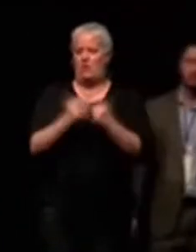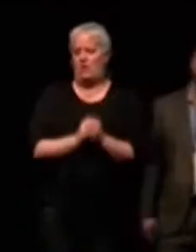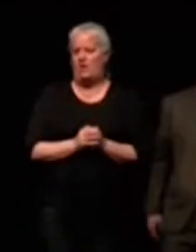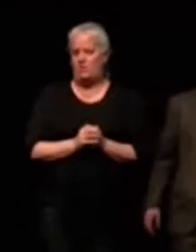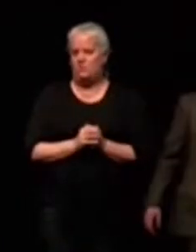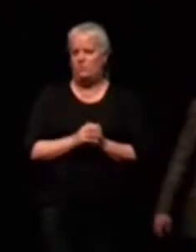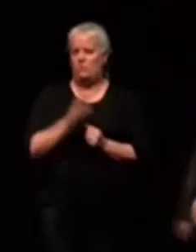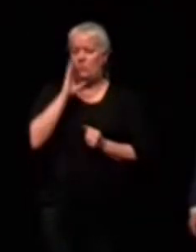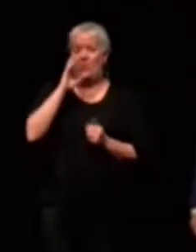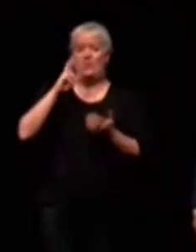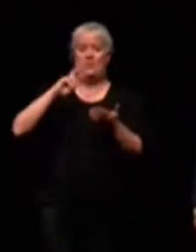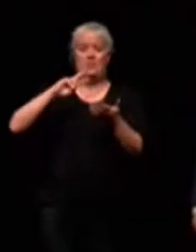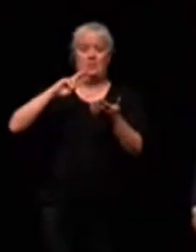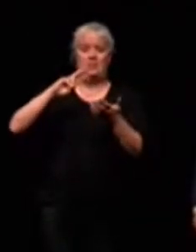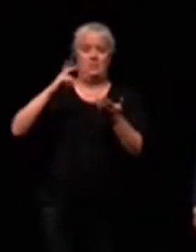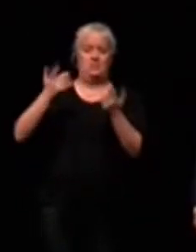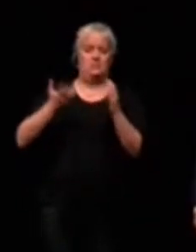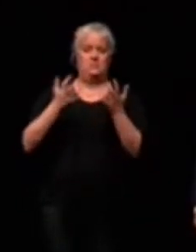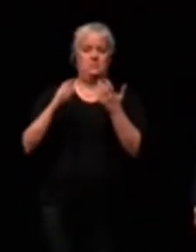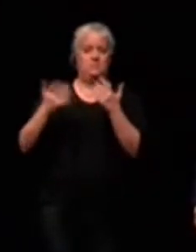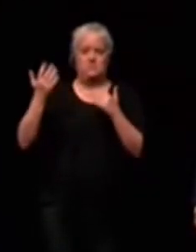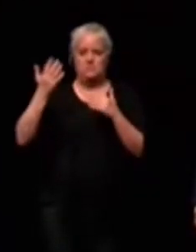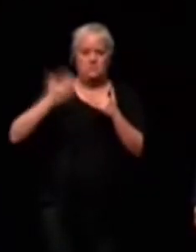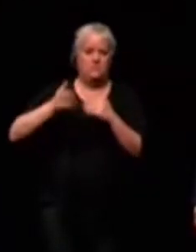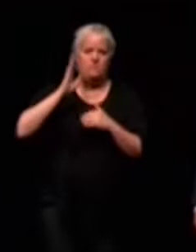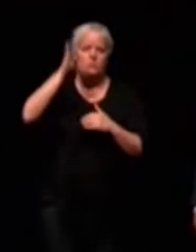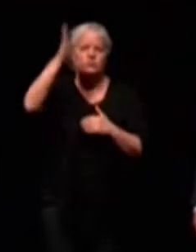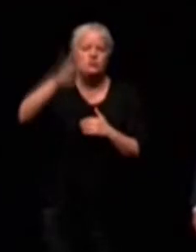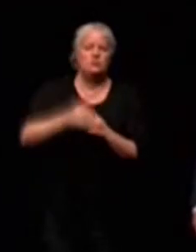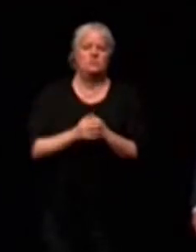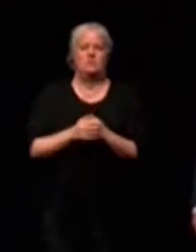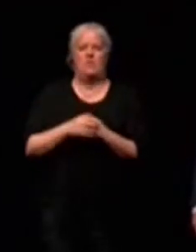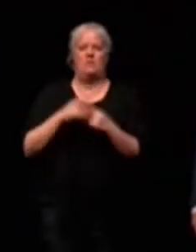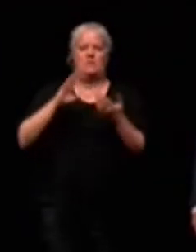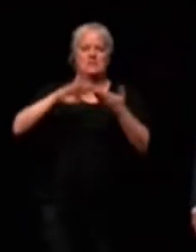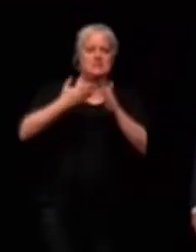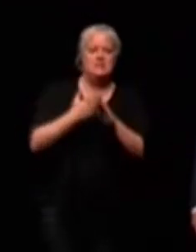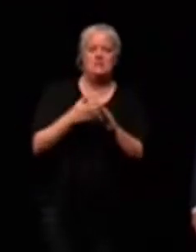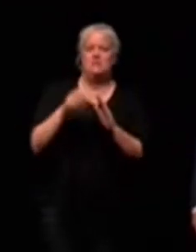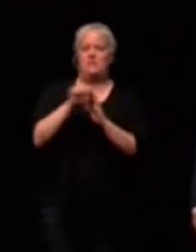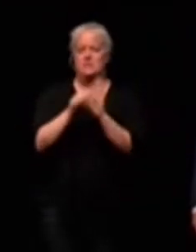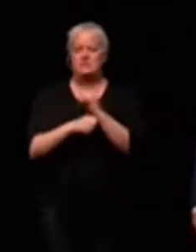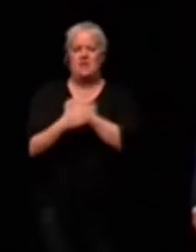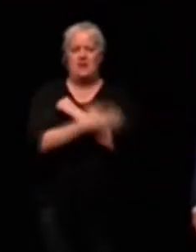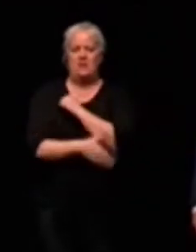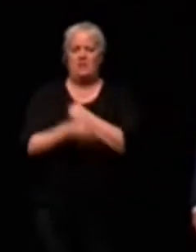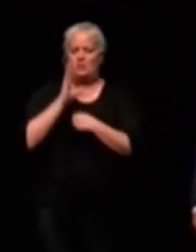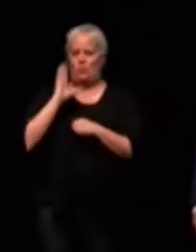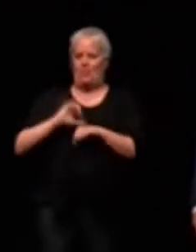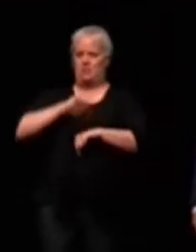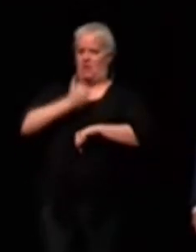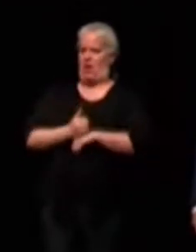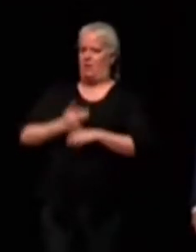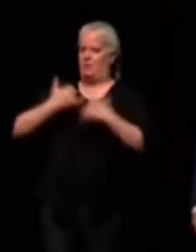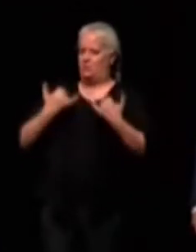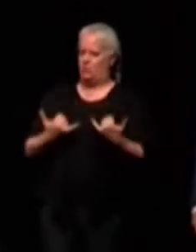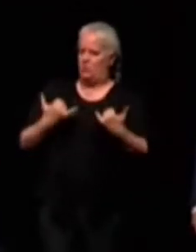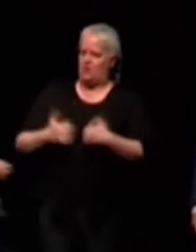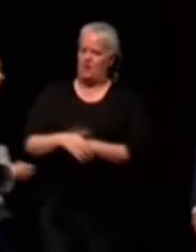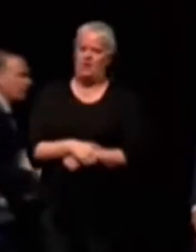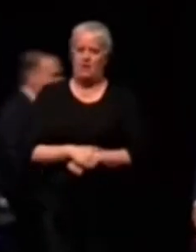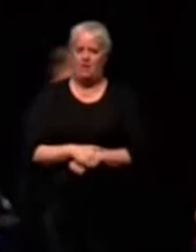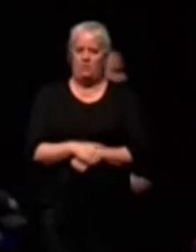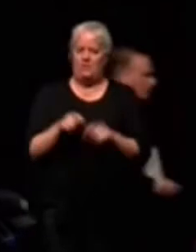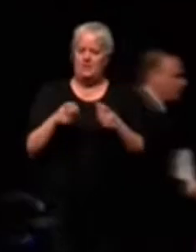future of our city, of our state, and of our nation. And during this critical period, we